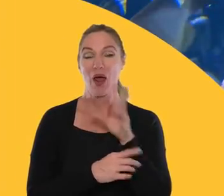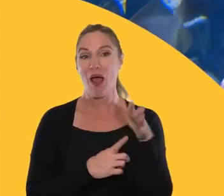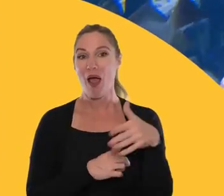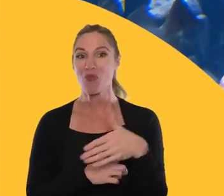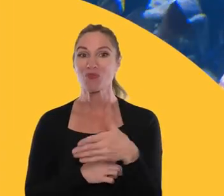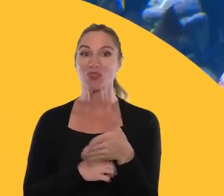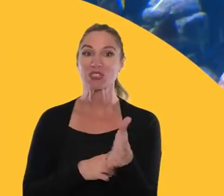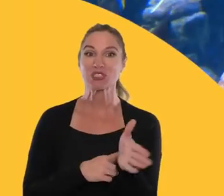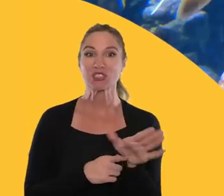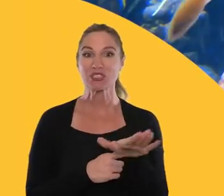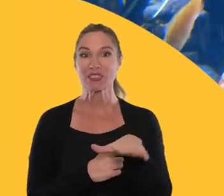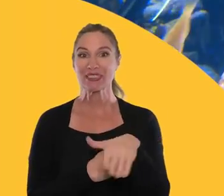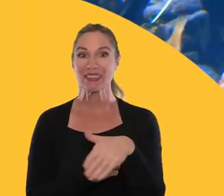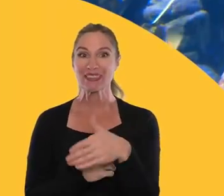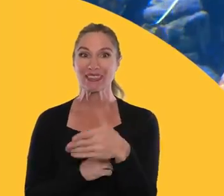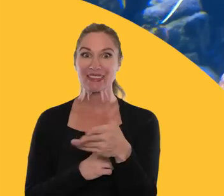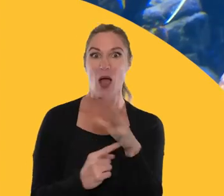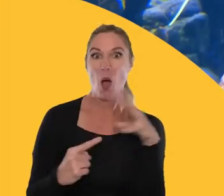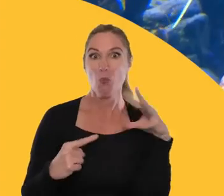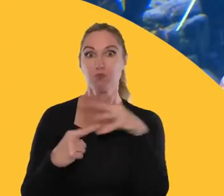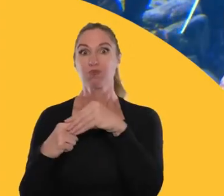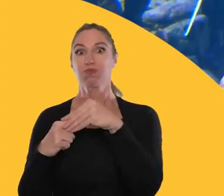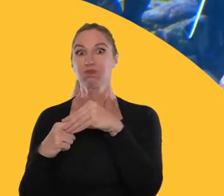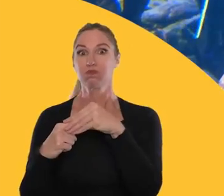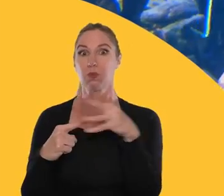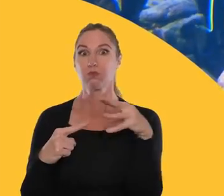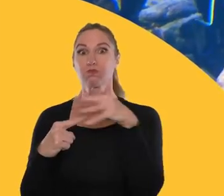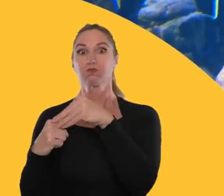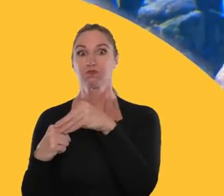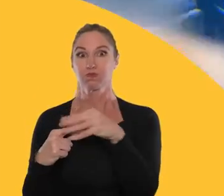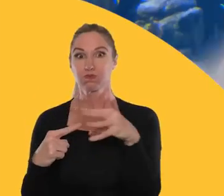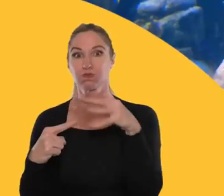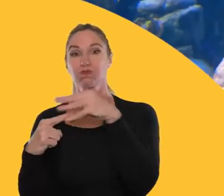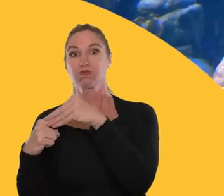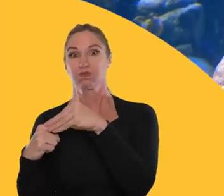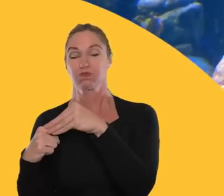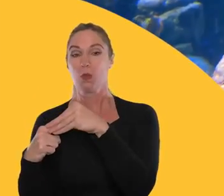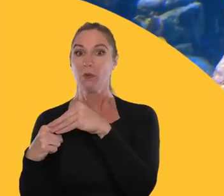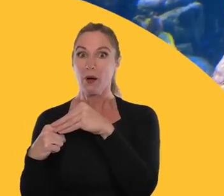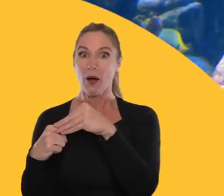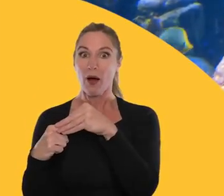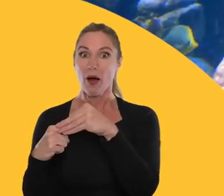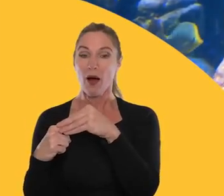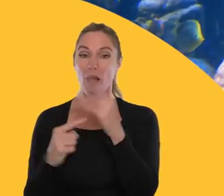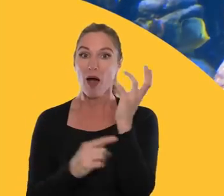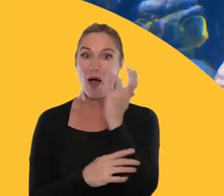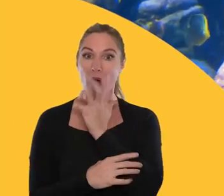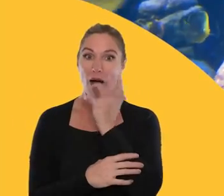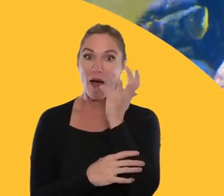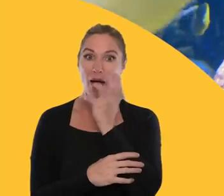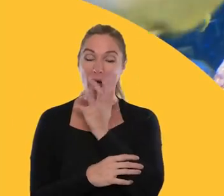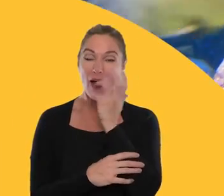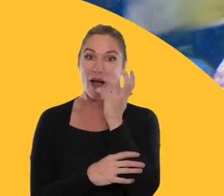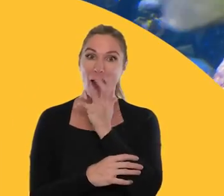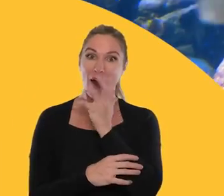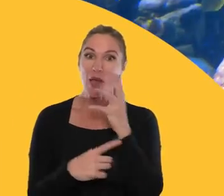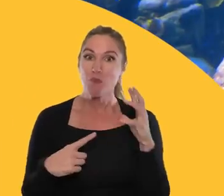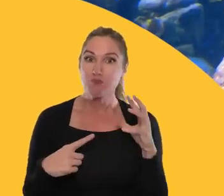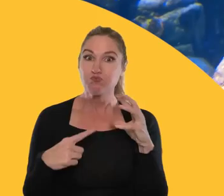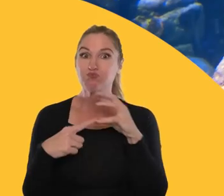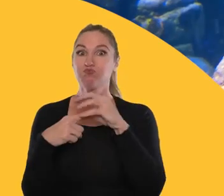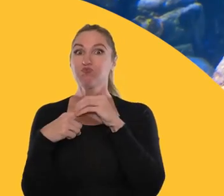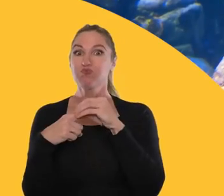Slippery fish, slippery fish, gulp, gulp, gulp. Oh no! It